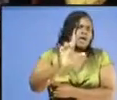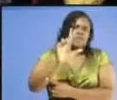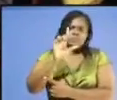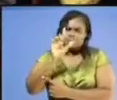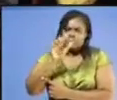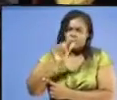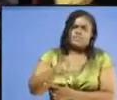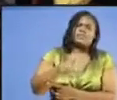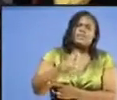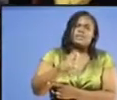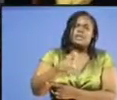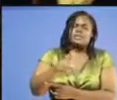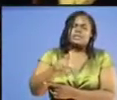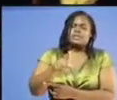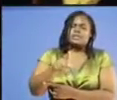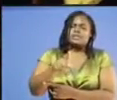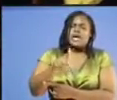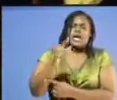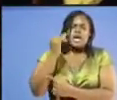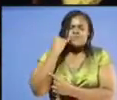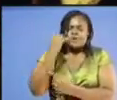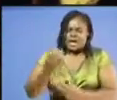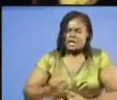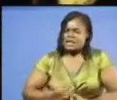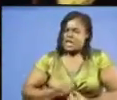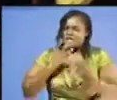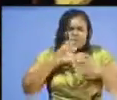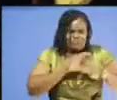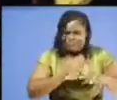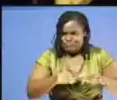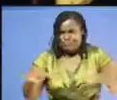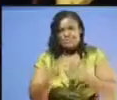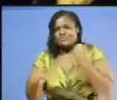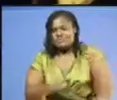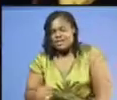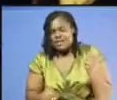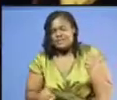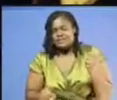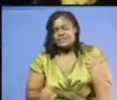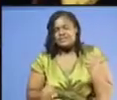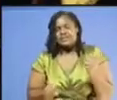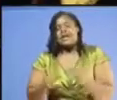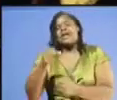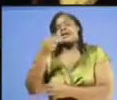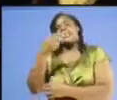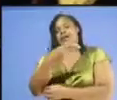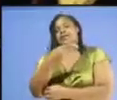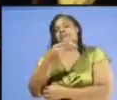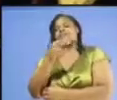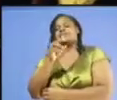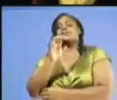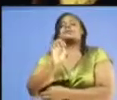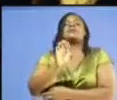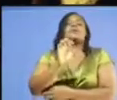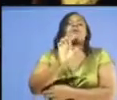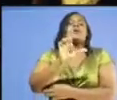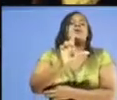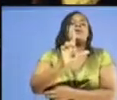your problems into words, just cry out for help. As they sing this last